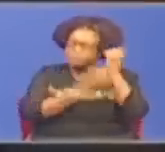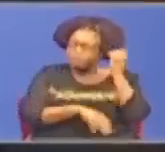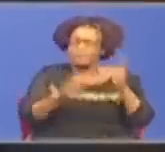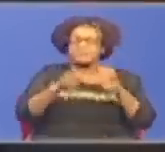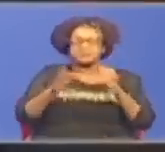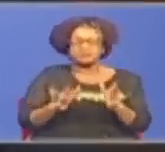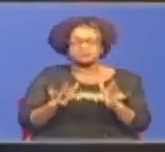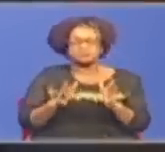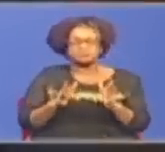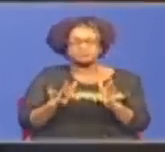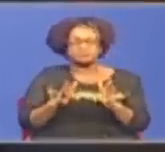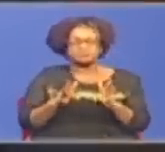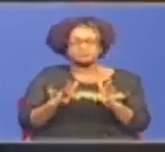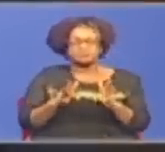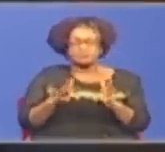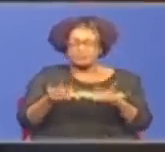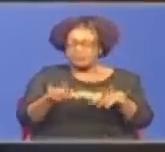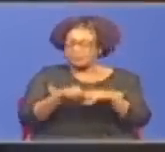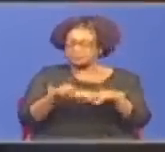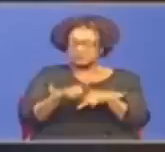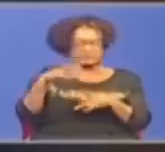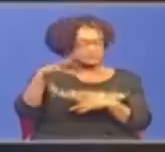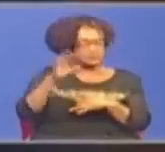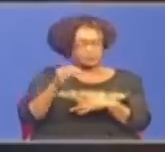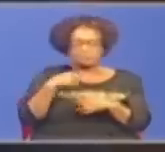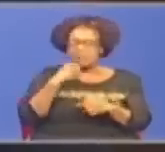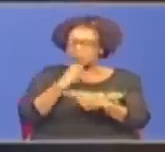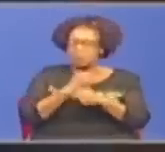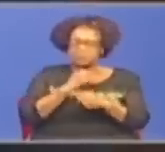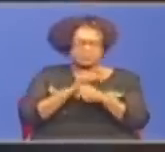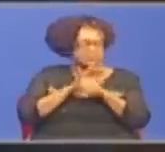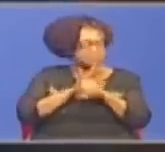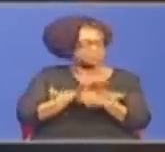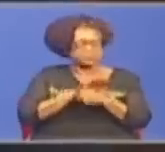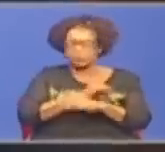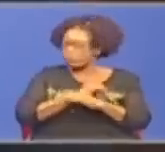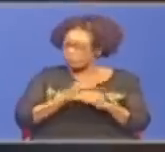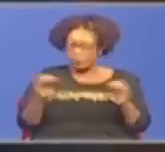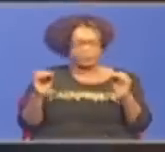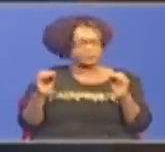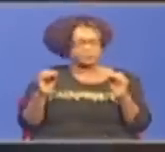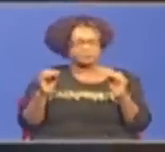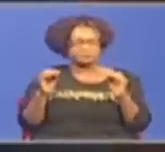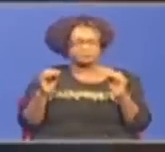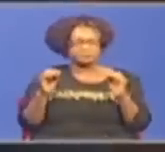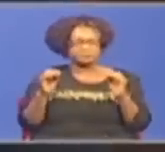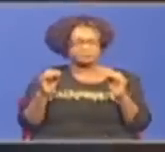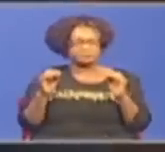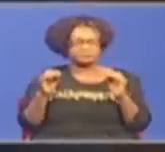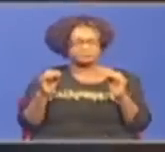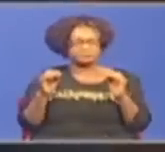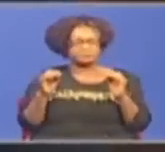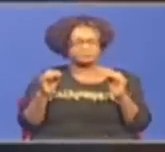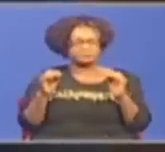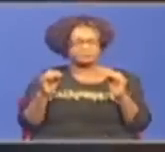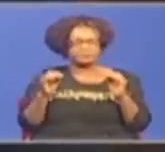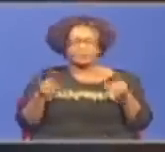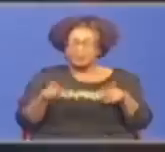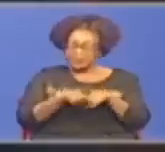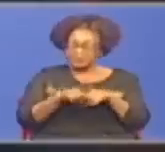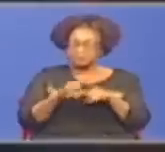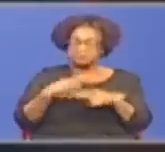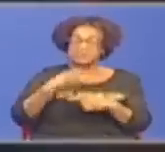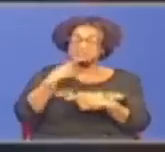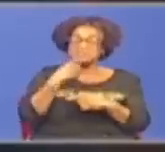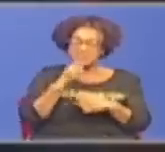CEO, I did not work under any pressure whatsoever. As I said, I did